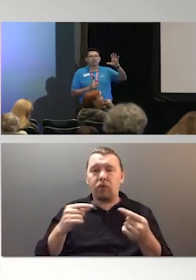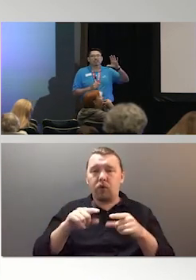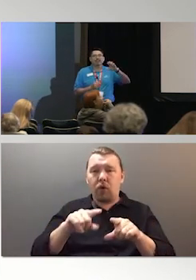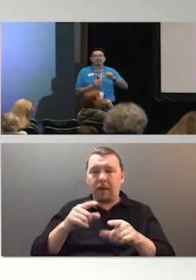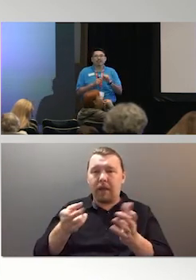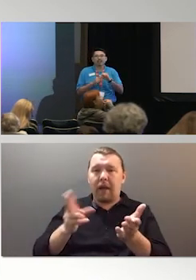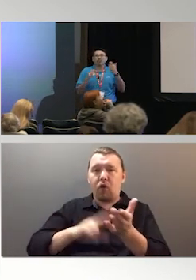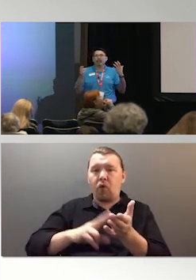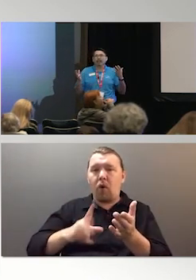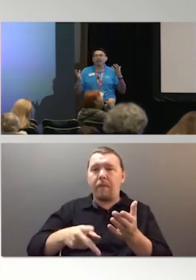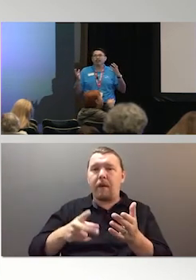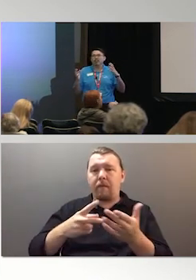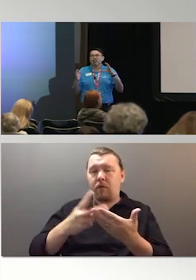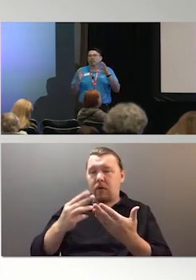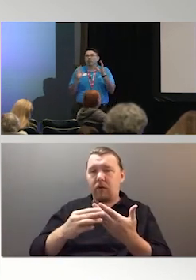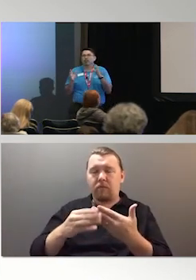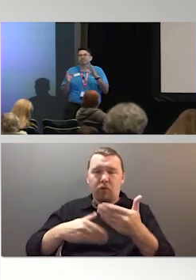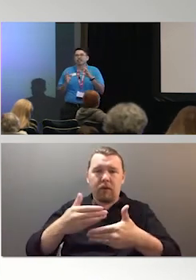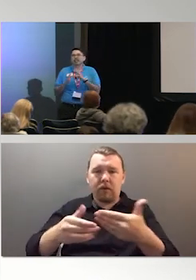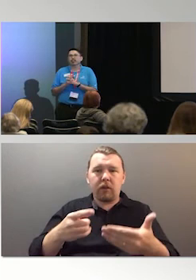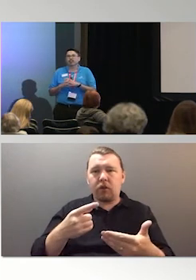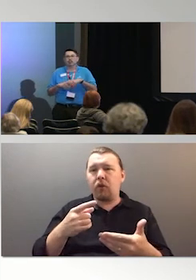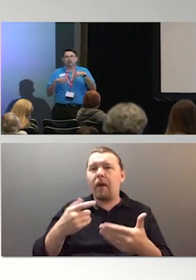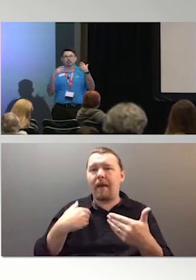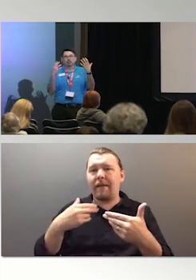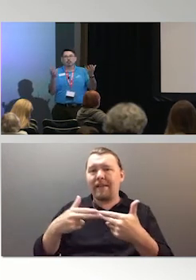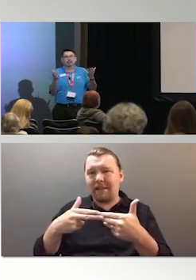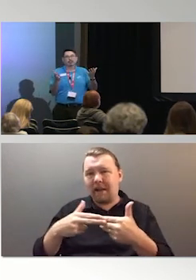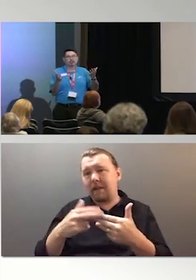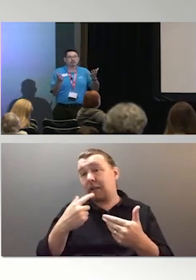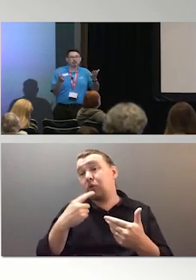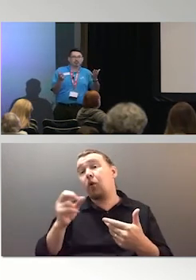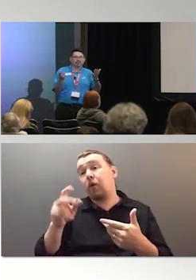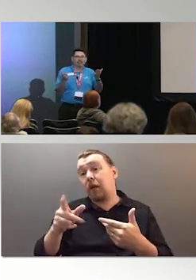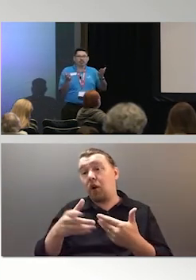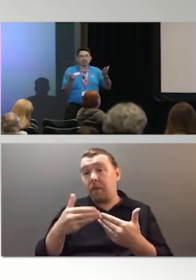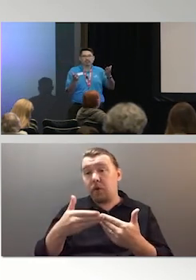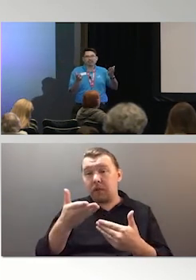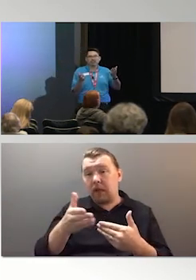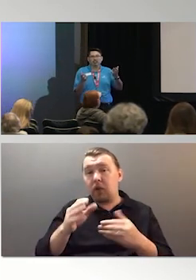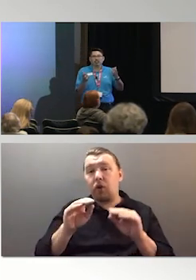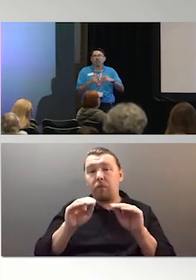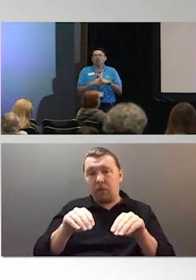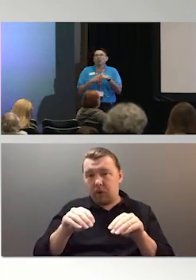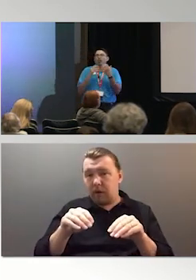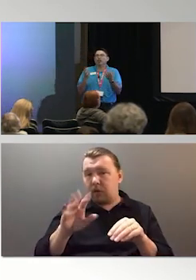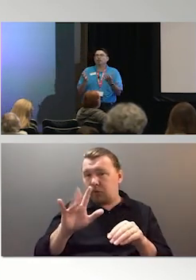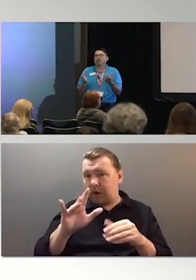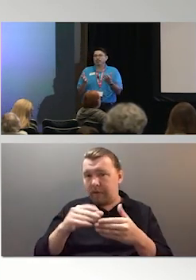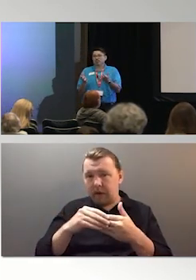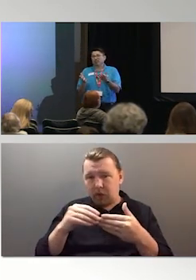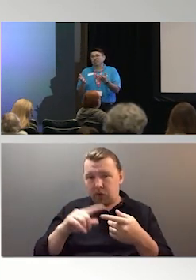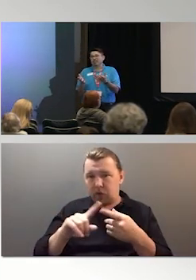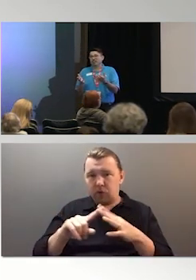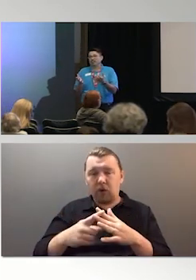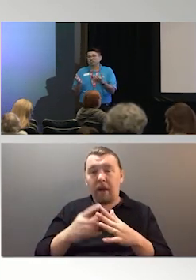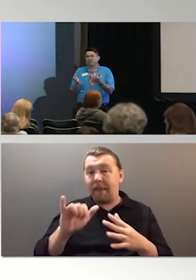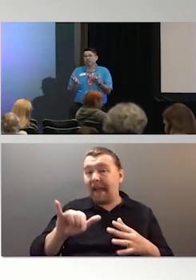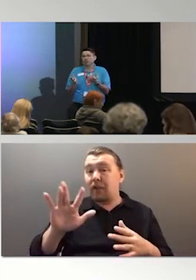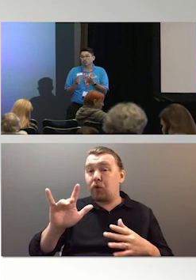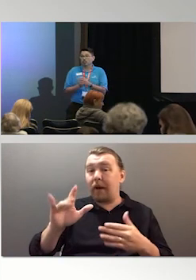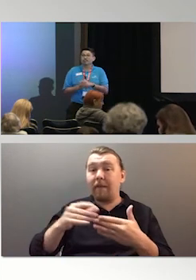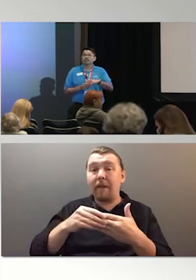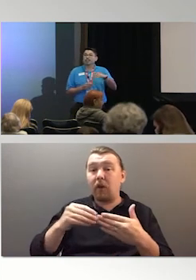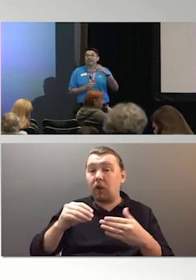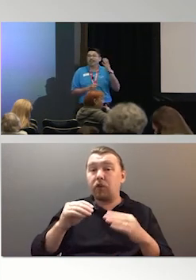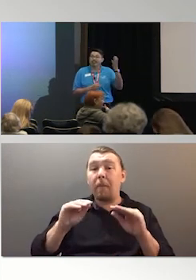to a slide that's saying, okay, you're almost there. You're putting a minimum $25 to get started. Where do you want that $25 to go?